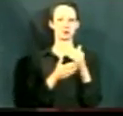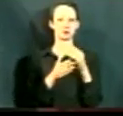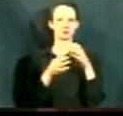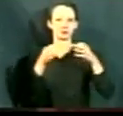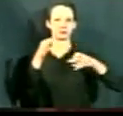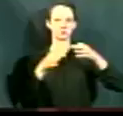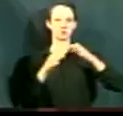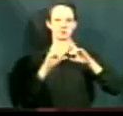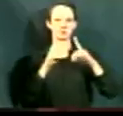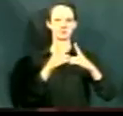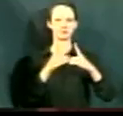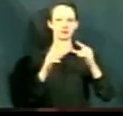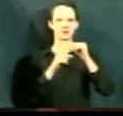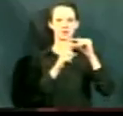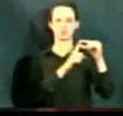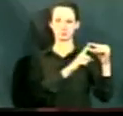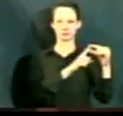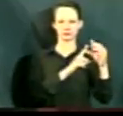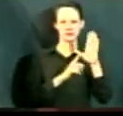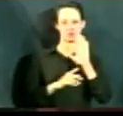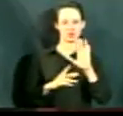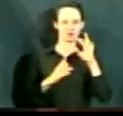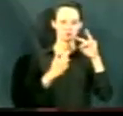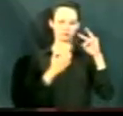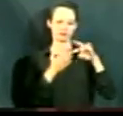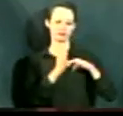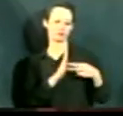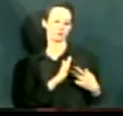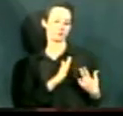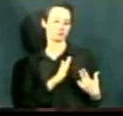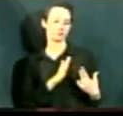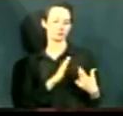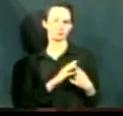terminologies and intentions that I